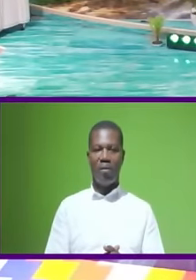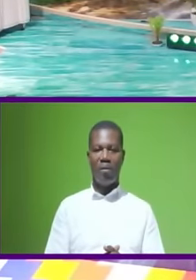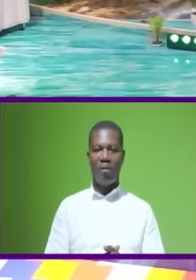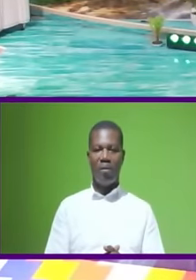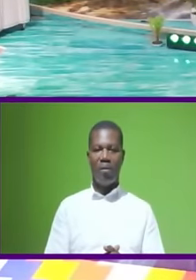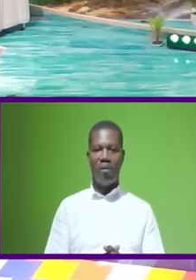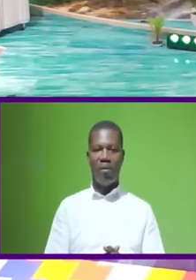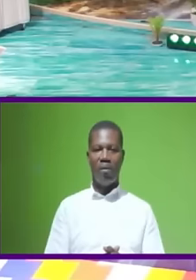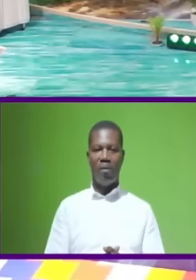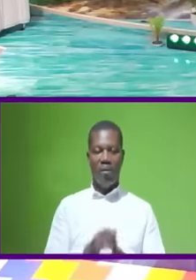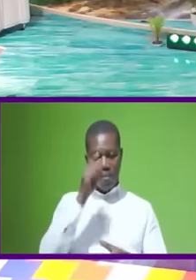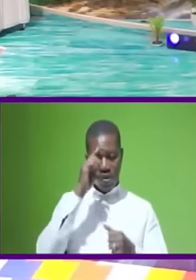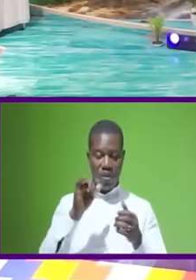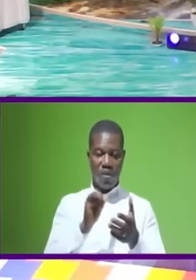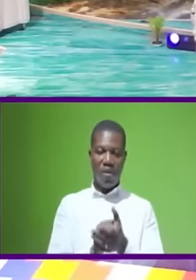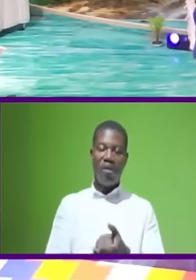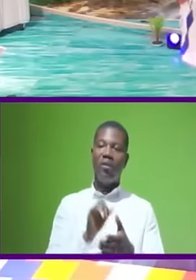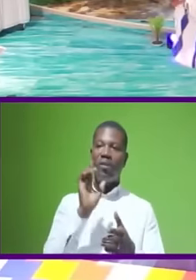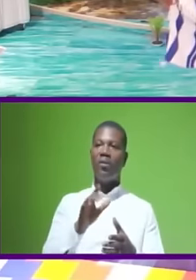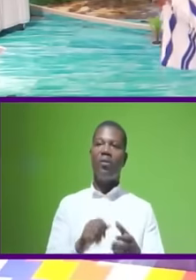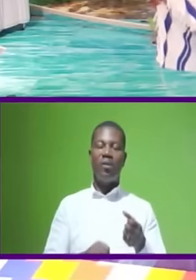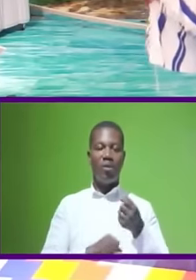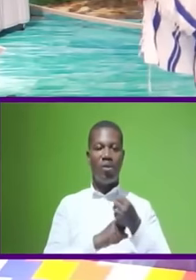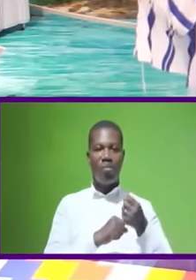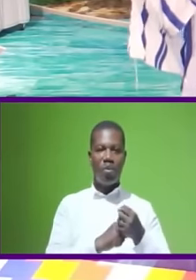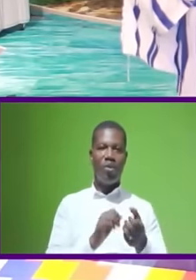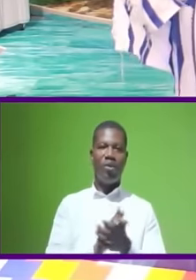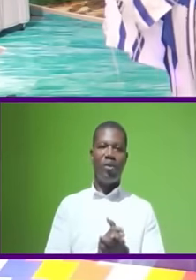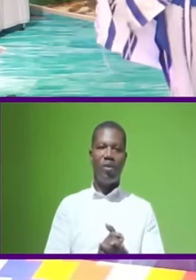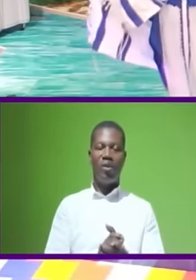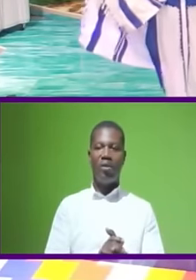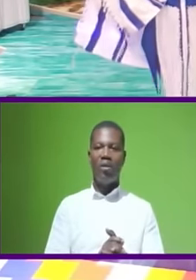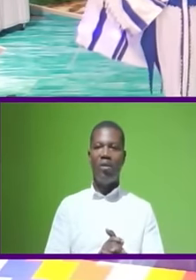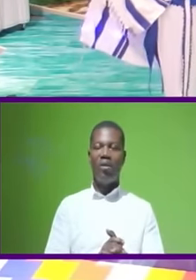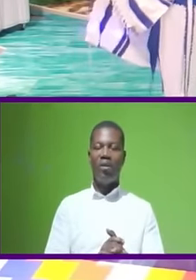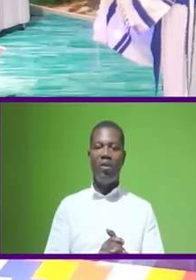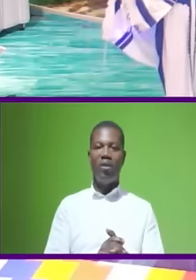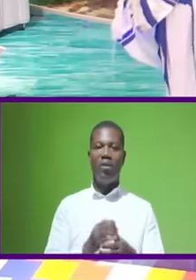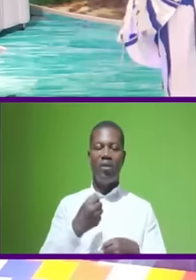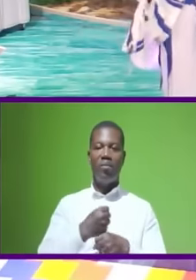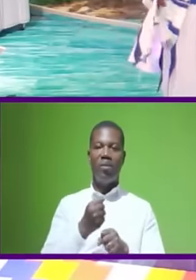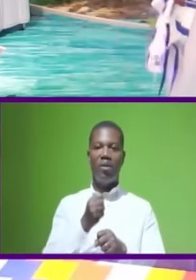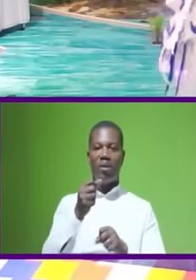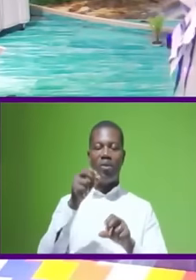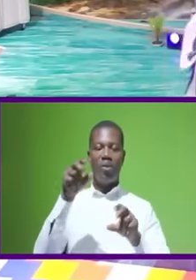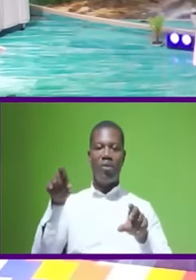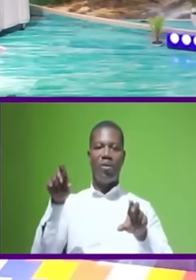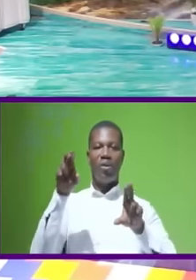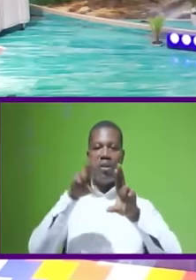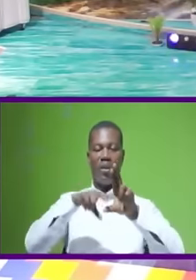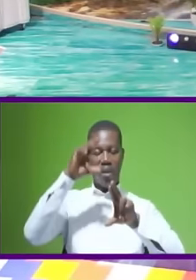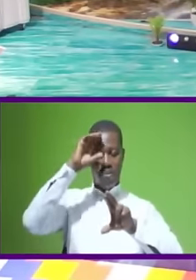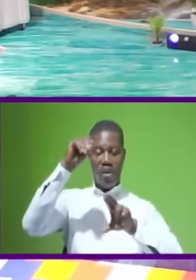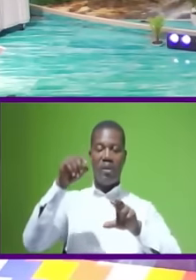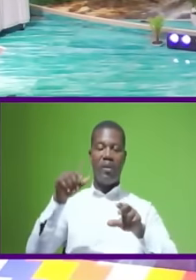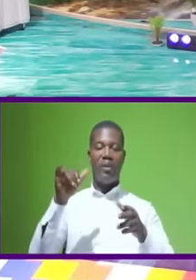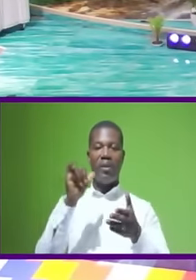Oh, modern one, no one, no, I do into your chairman will branch of her. So you are blessed. And yeah, so yeah,